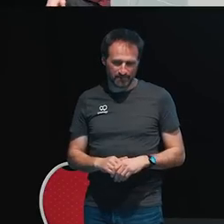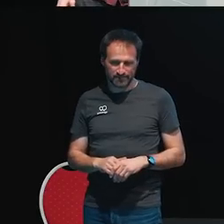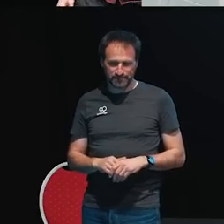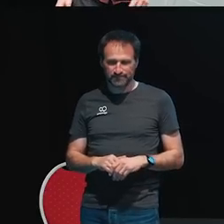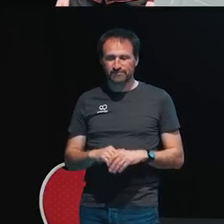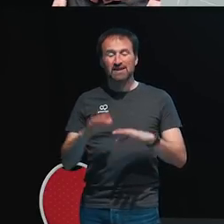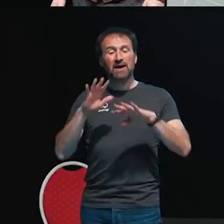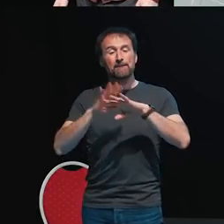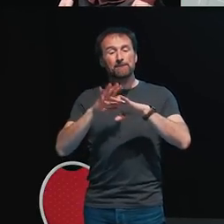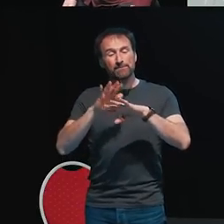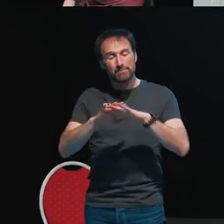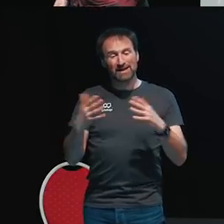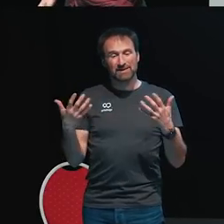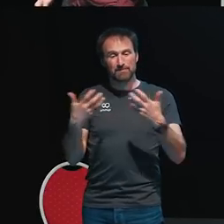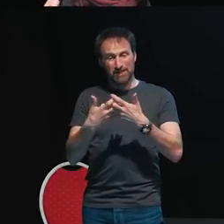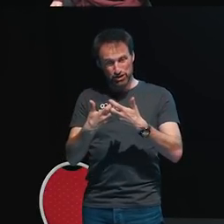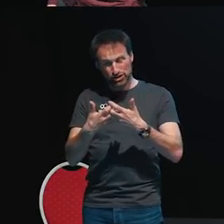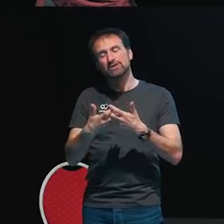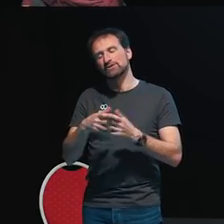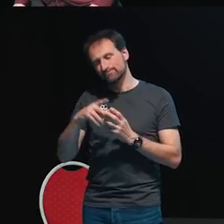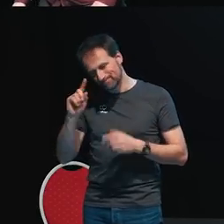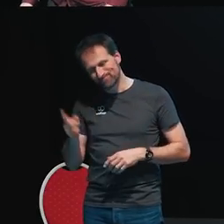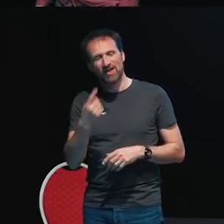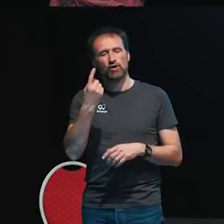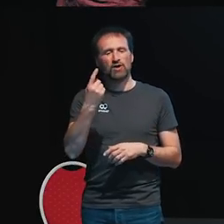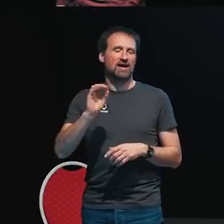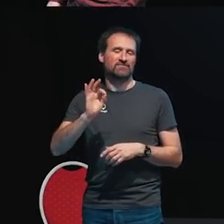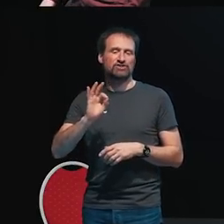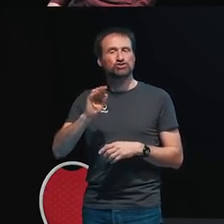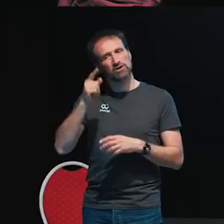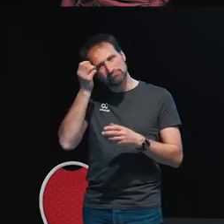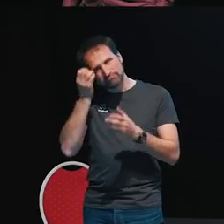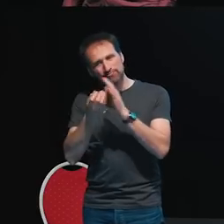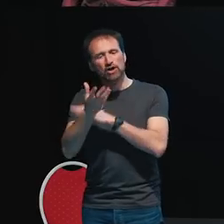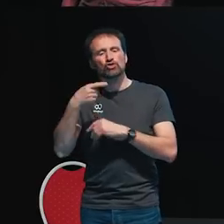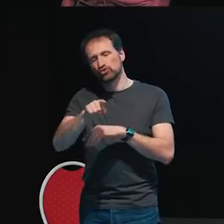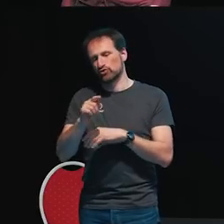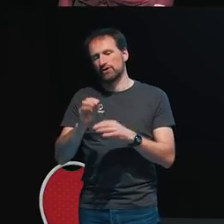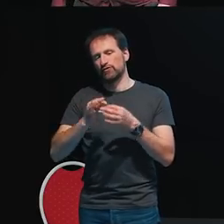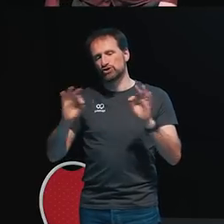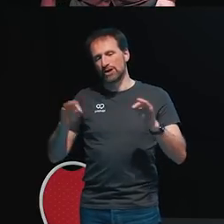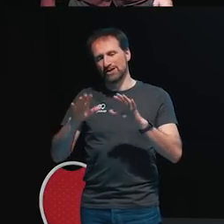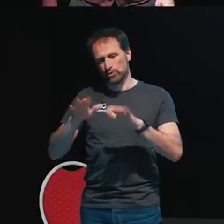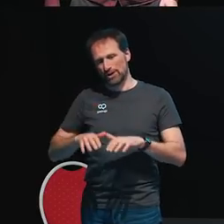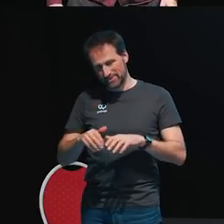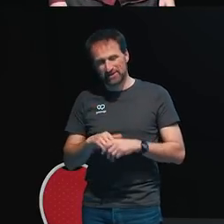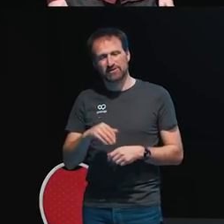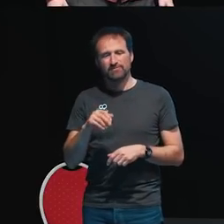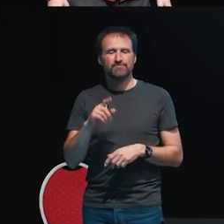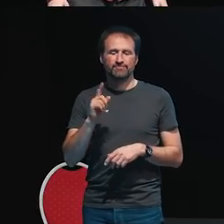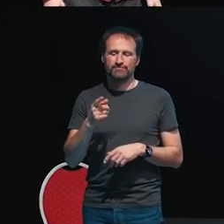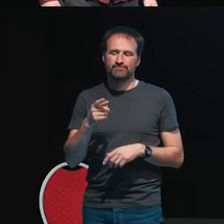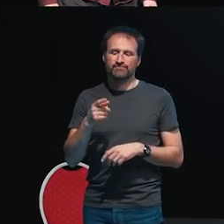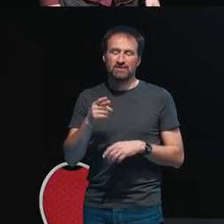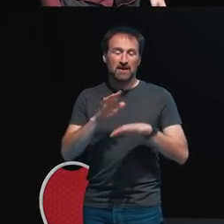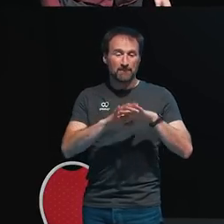Pattern matching is another feature that is inspired by functional programming. And pattern matching